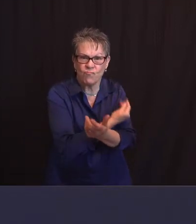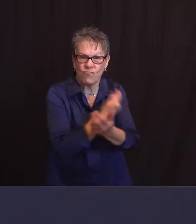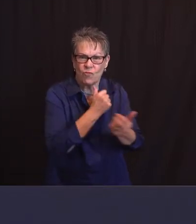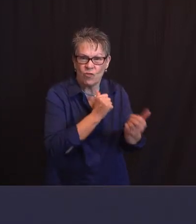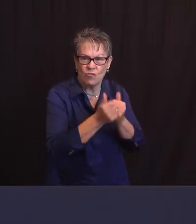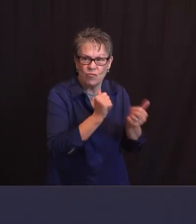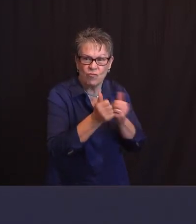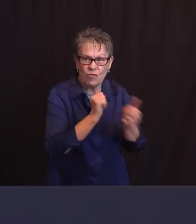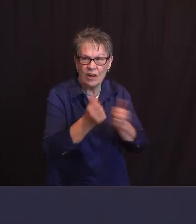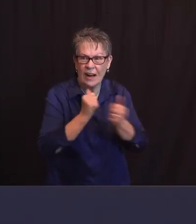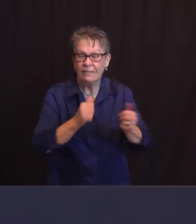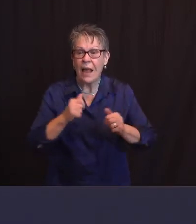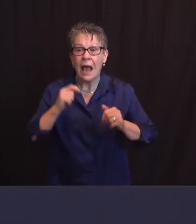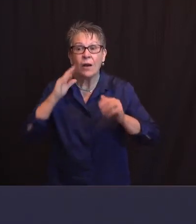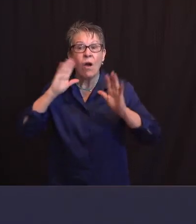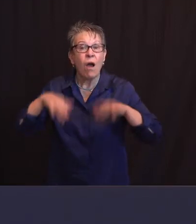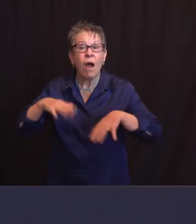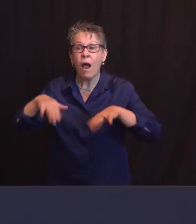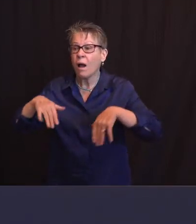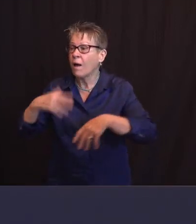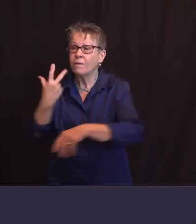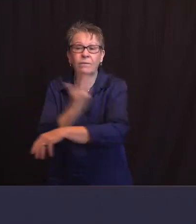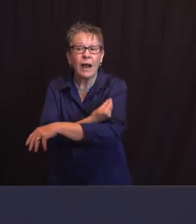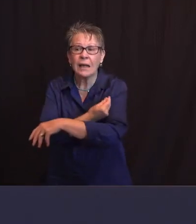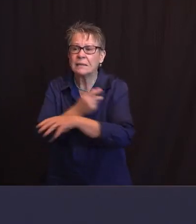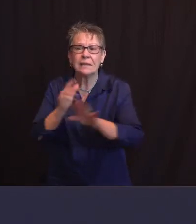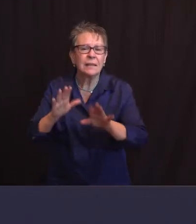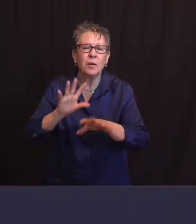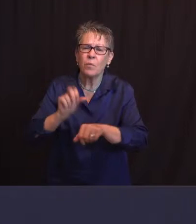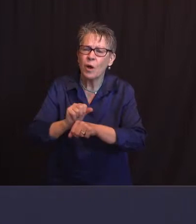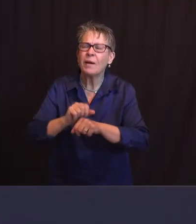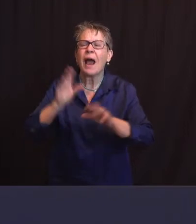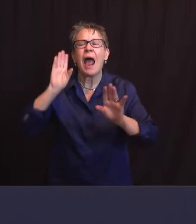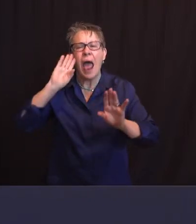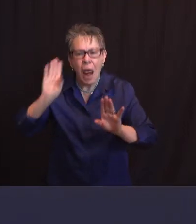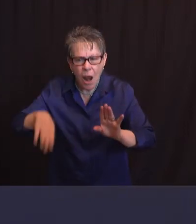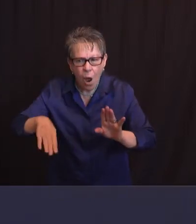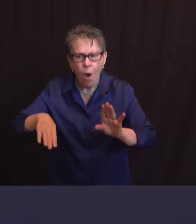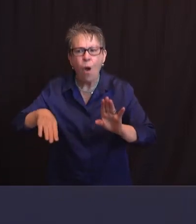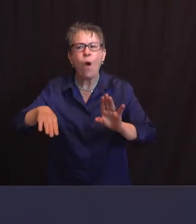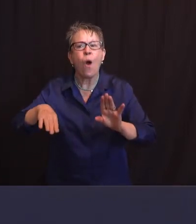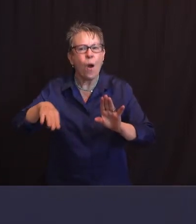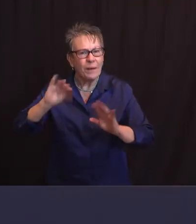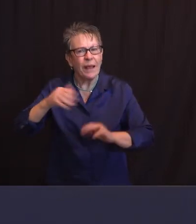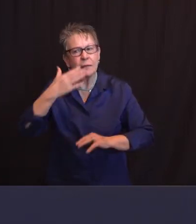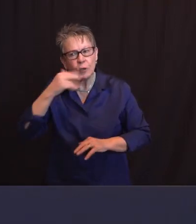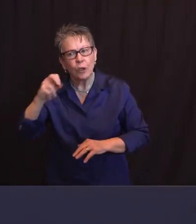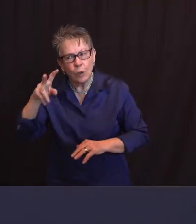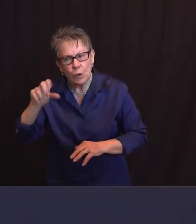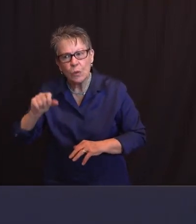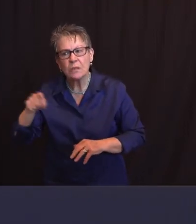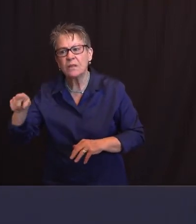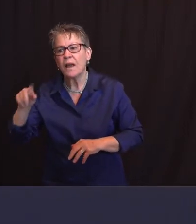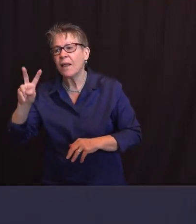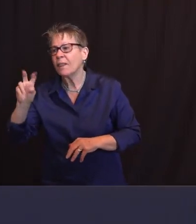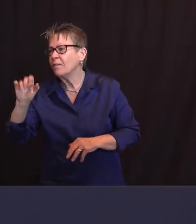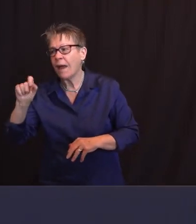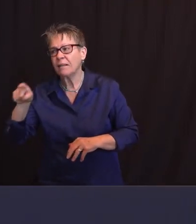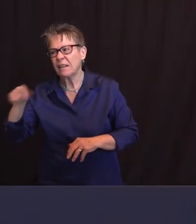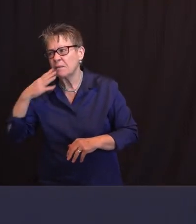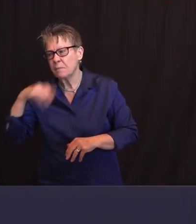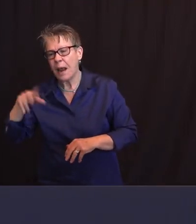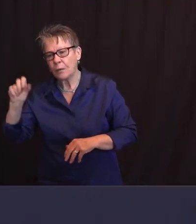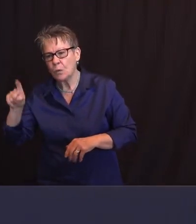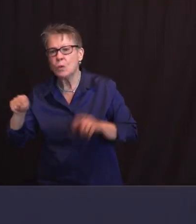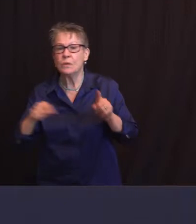some who don't have an appointment, overall is really good news. The variants is not so good, Tina,